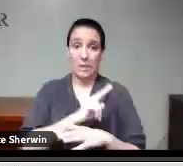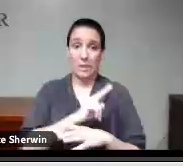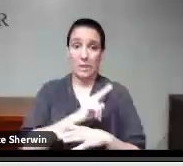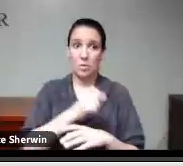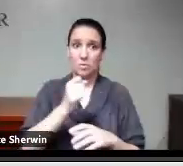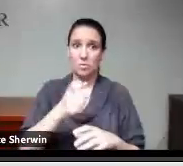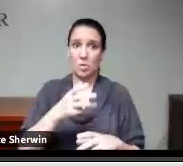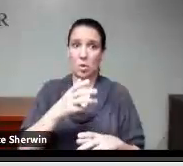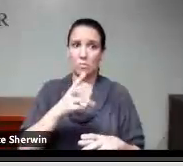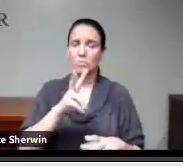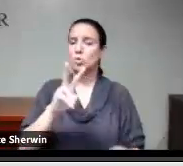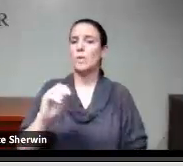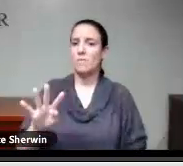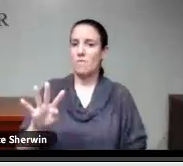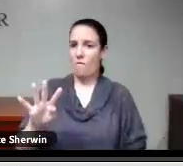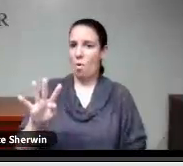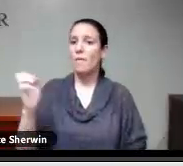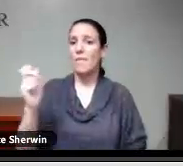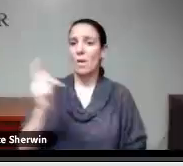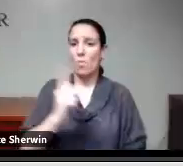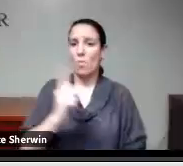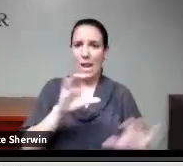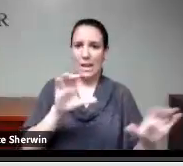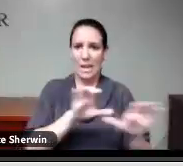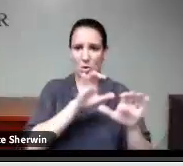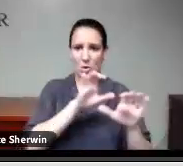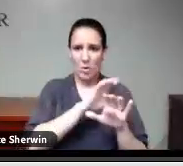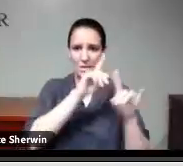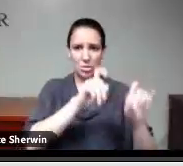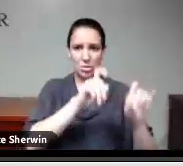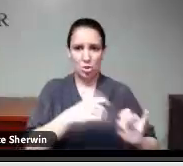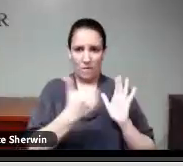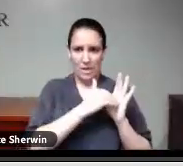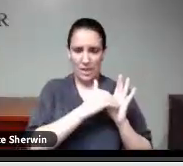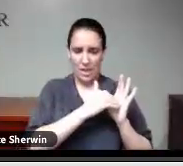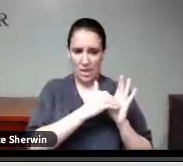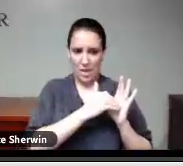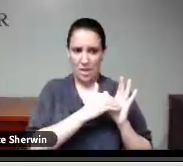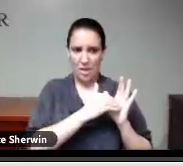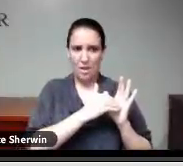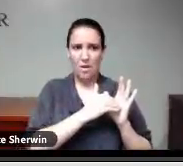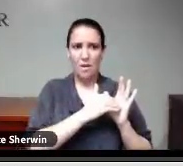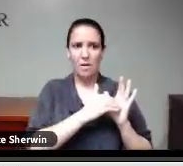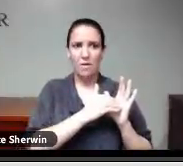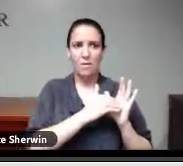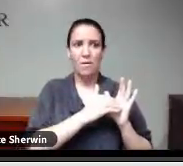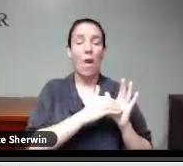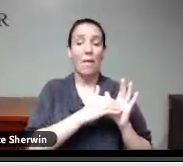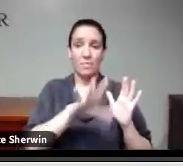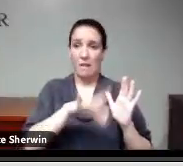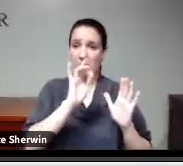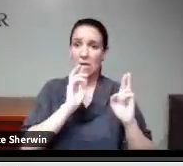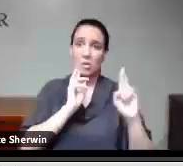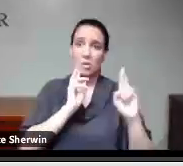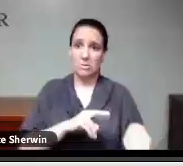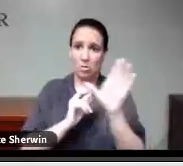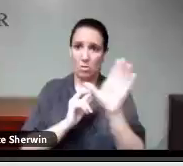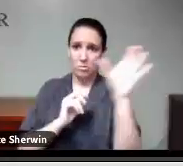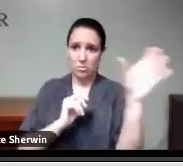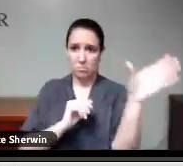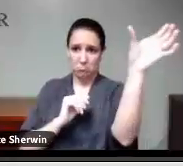sorry, 2004, they went back and redid the survey again. They found the results that are listed here on the left-hand side of your